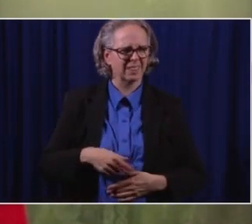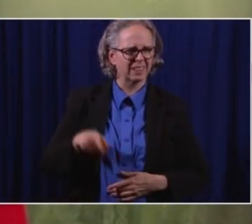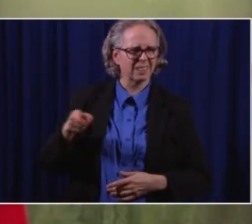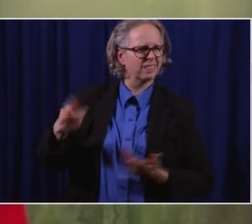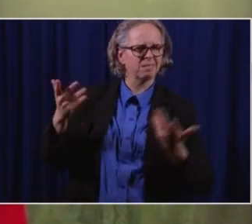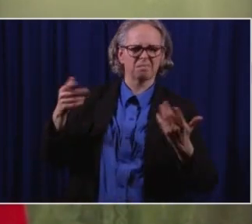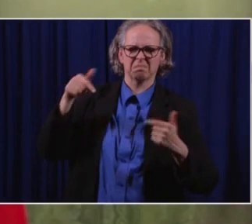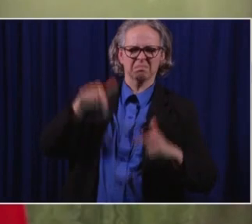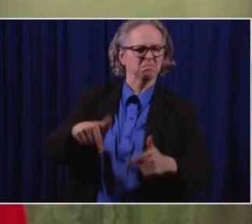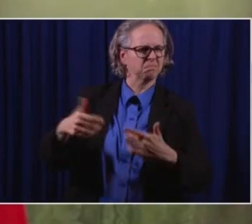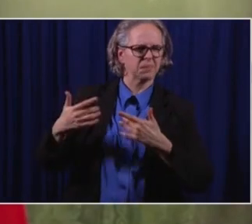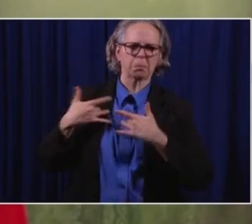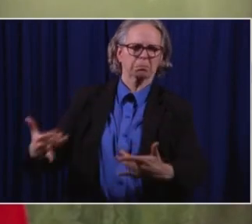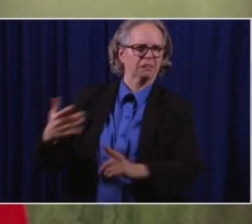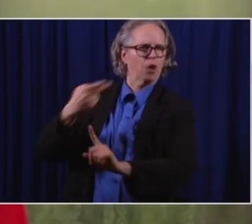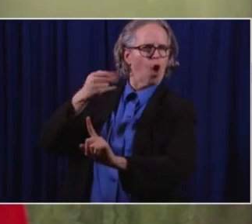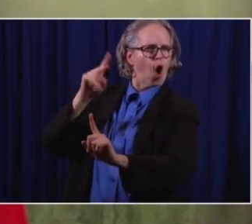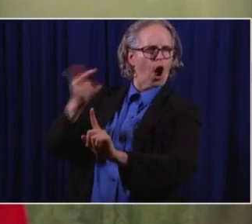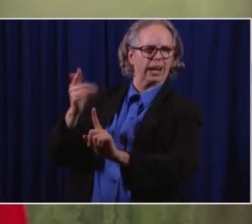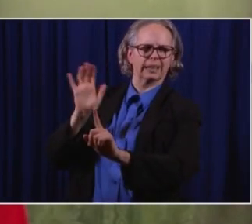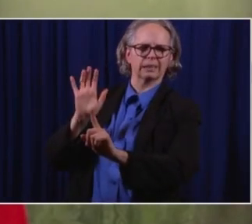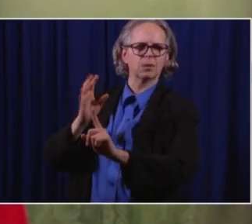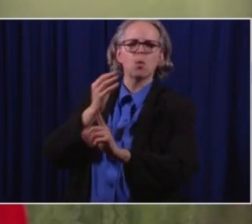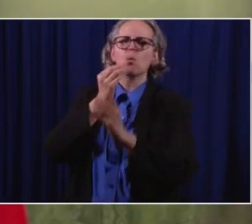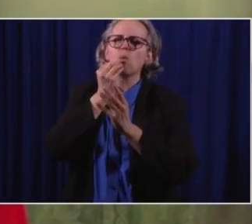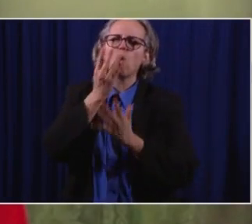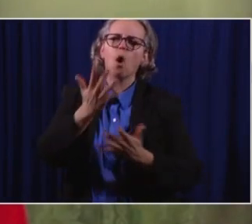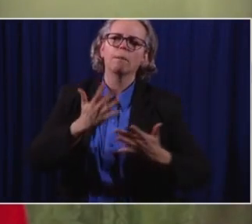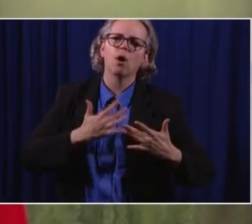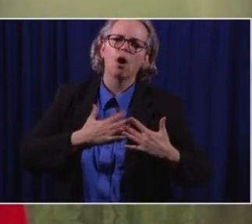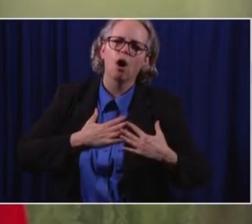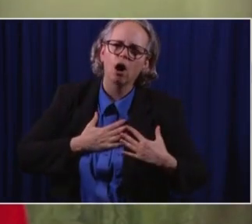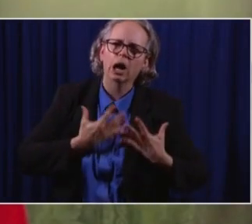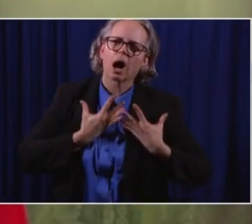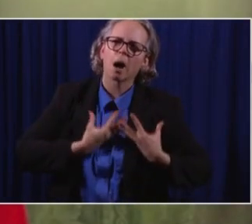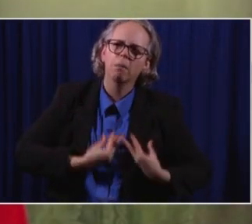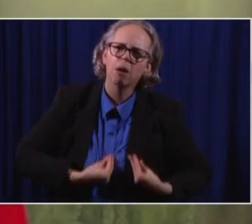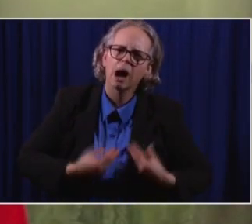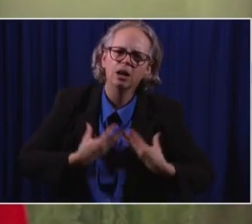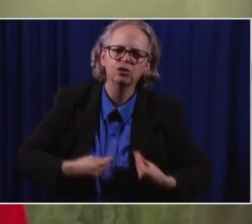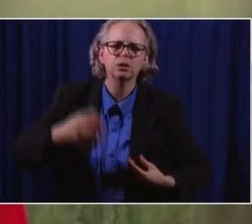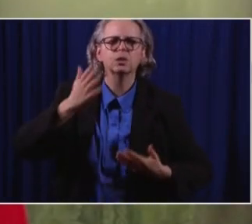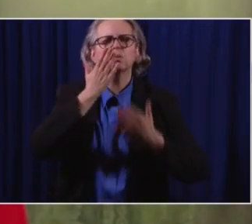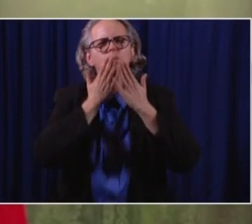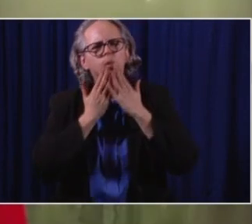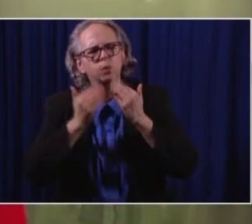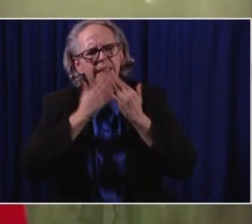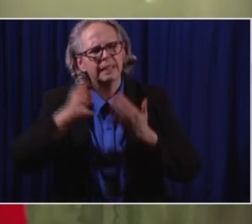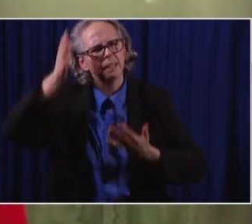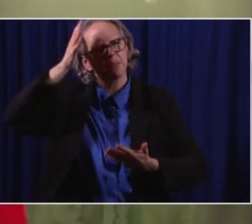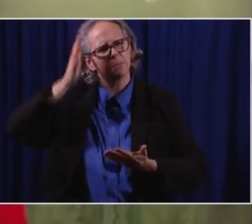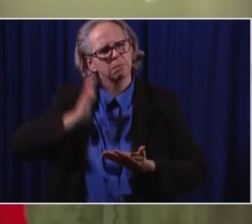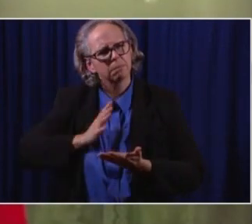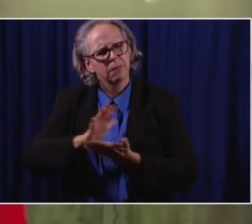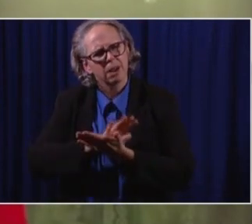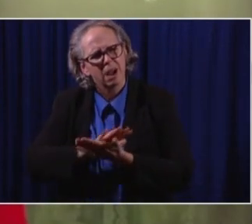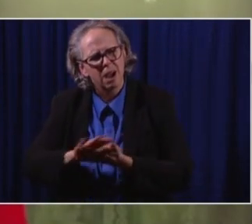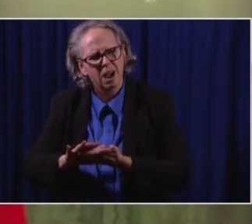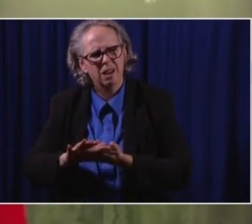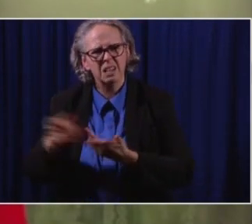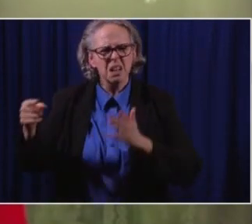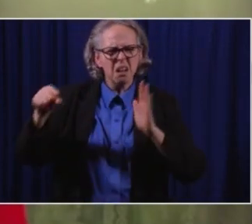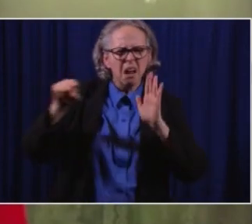Harding. He was a warm-hearted man with most gracious impulses. He was not one to harbor grievances or deliberately